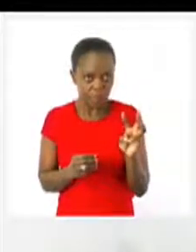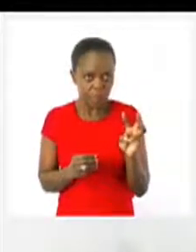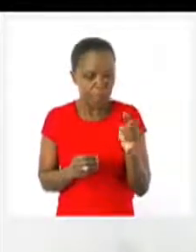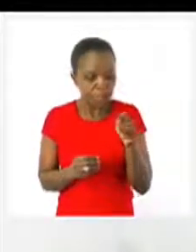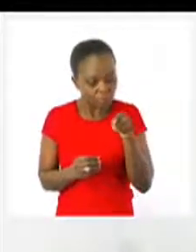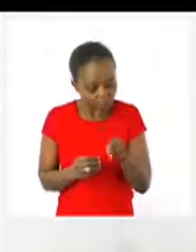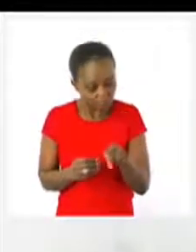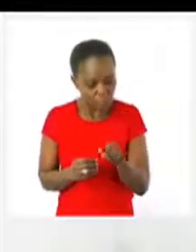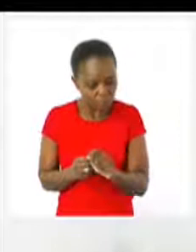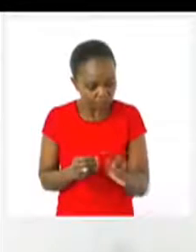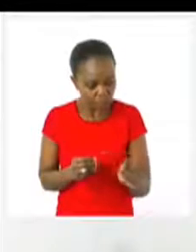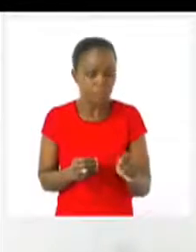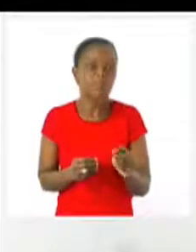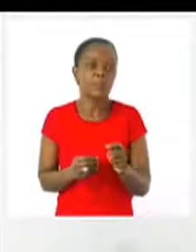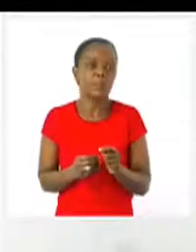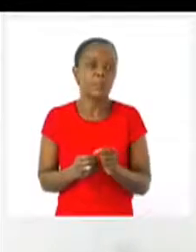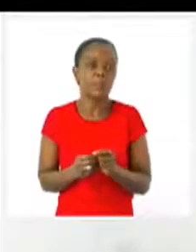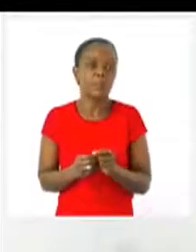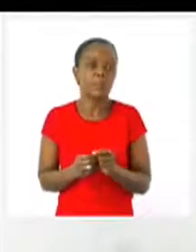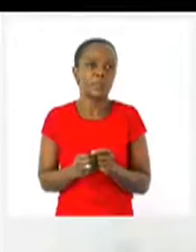6. Well done.